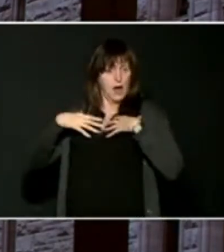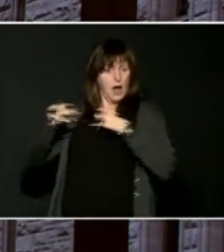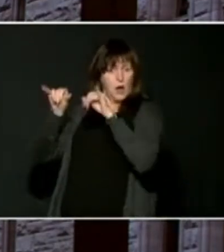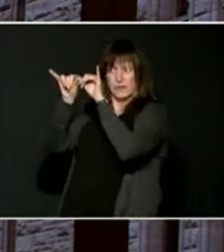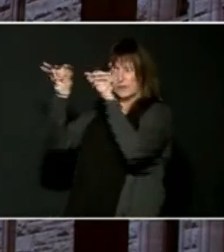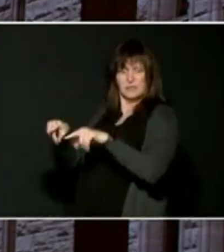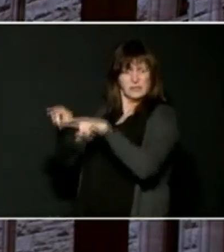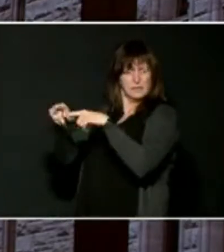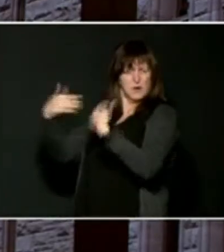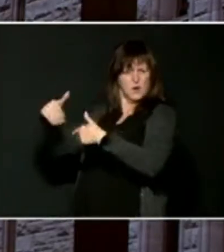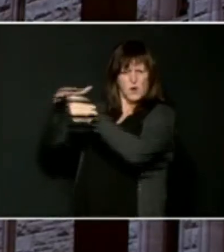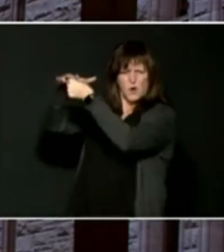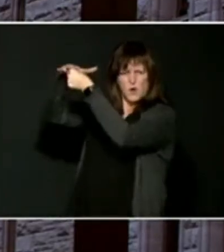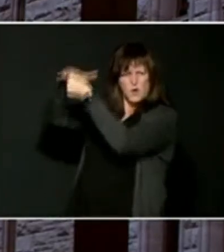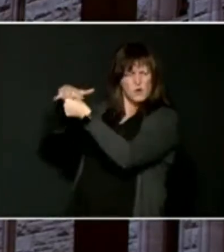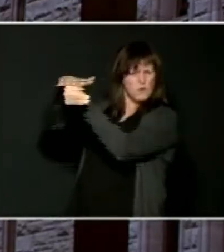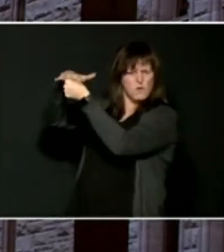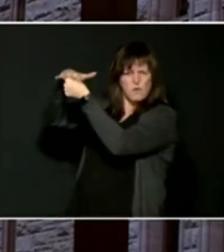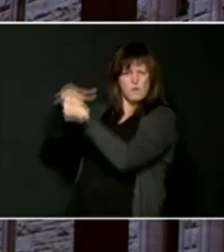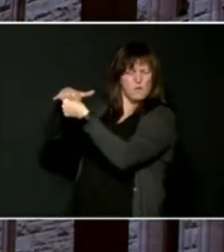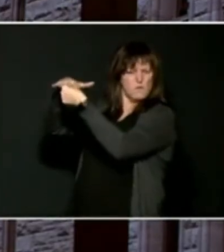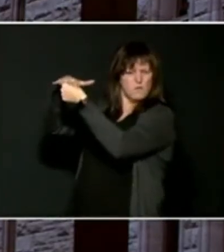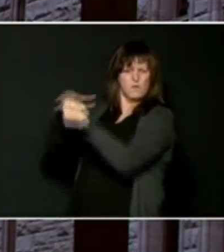Our testing, like even today, we did